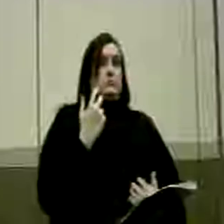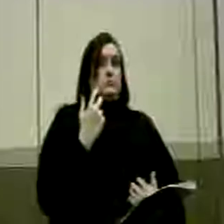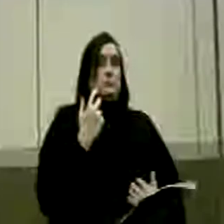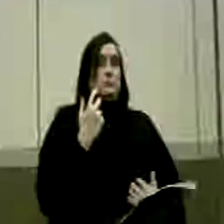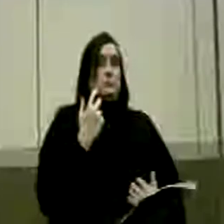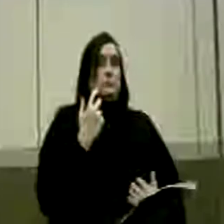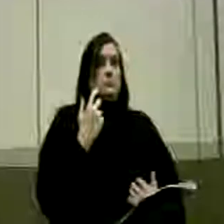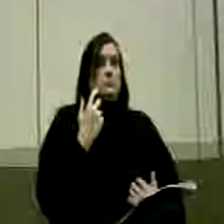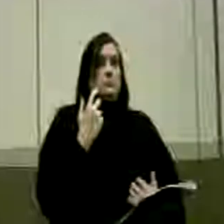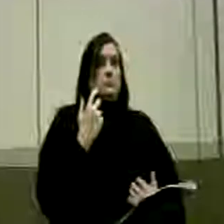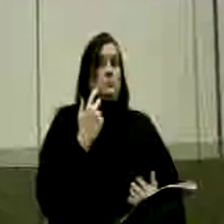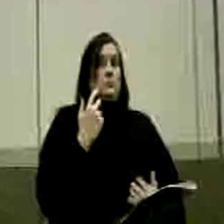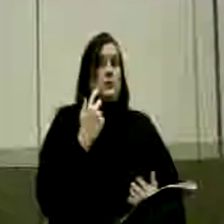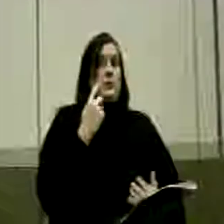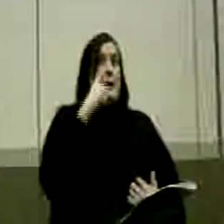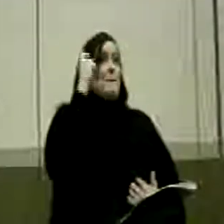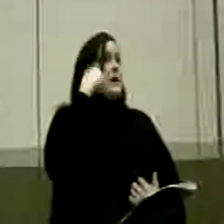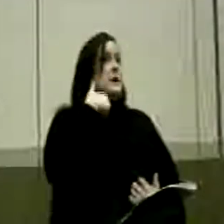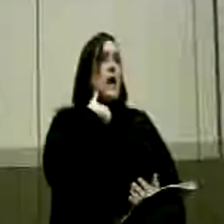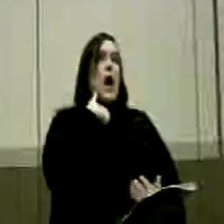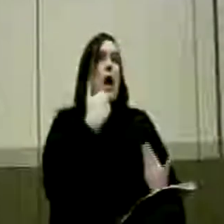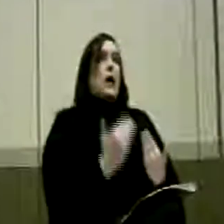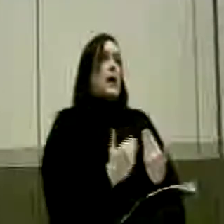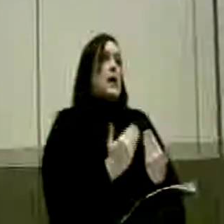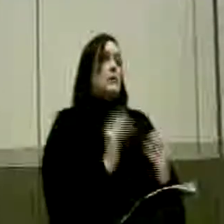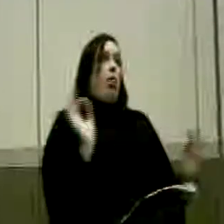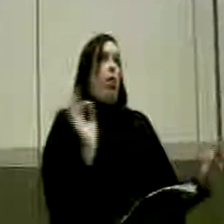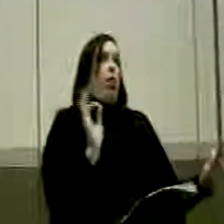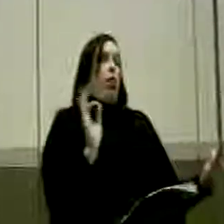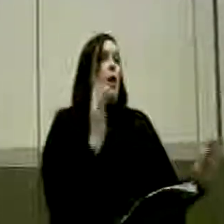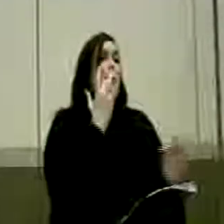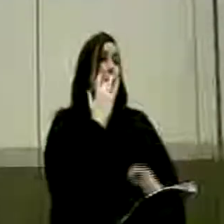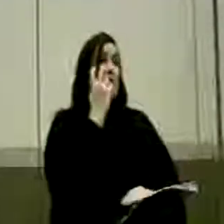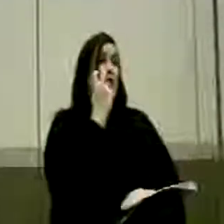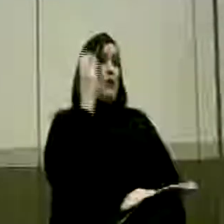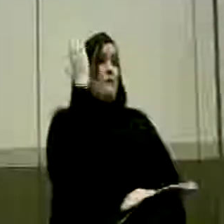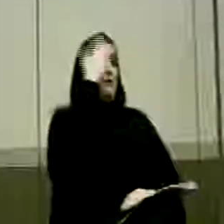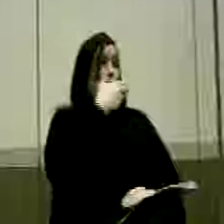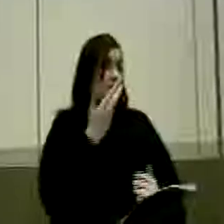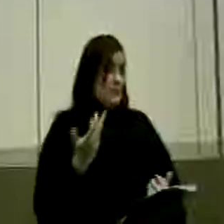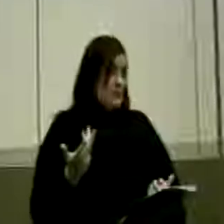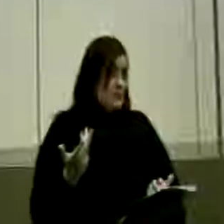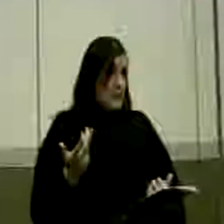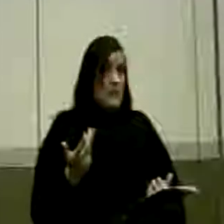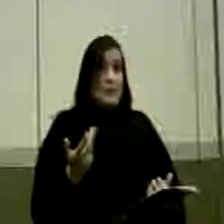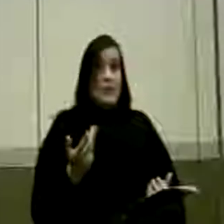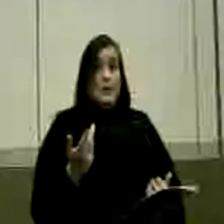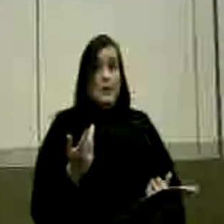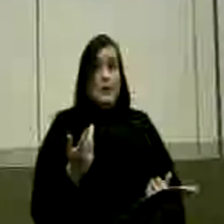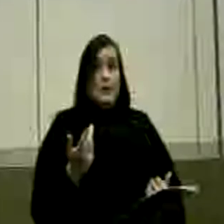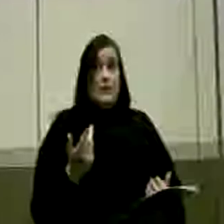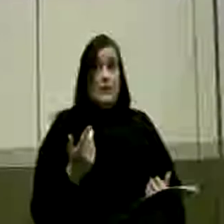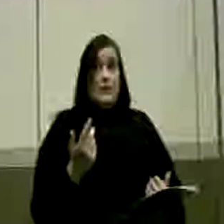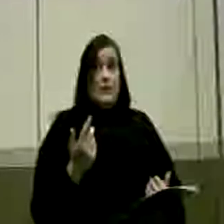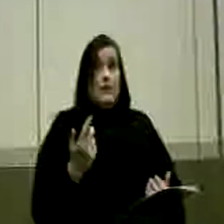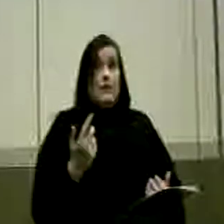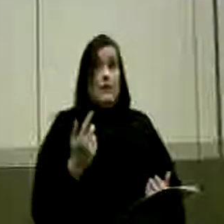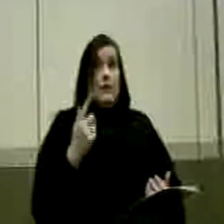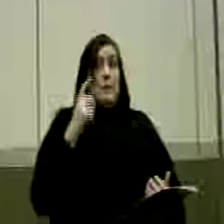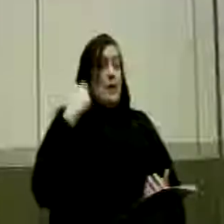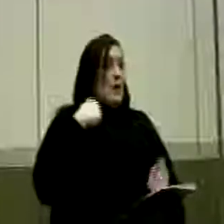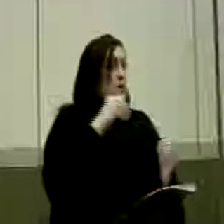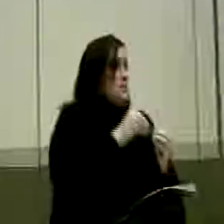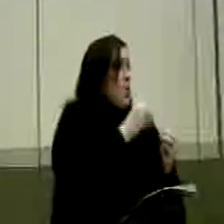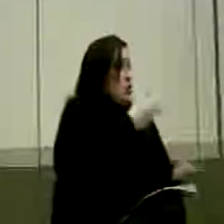to distract, because I am easily distracted. I would prefer to be up in the front. Because I could get so social over